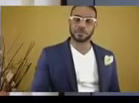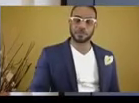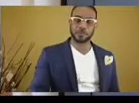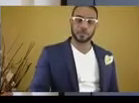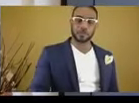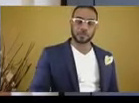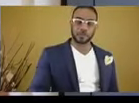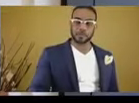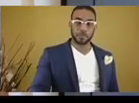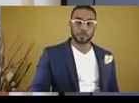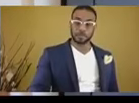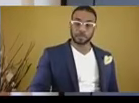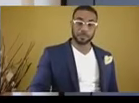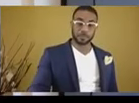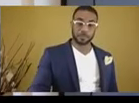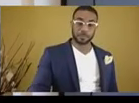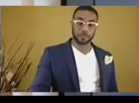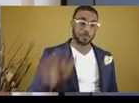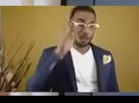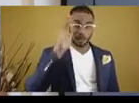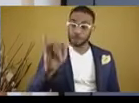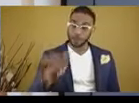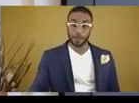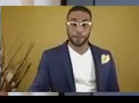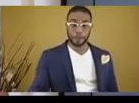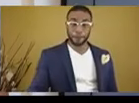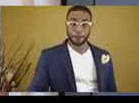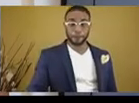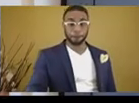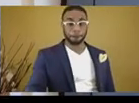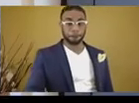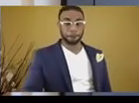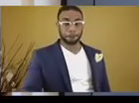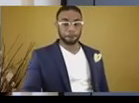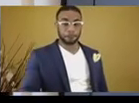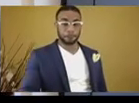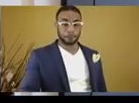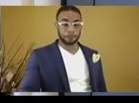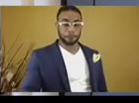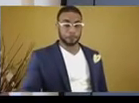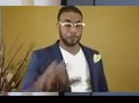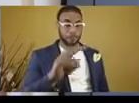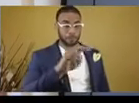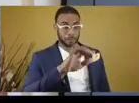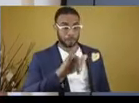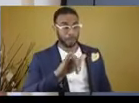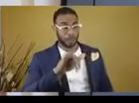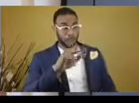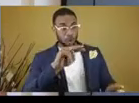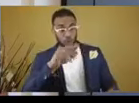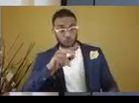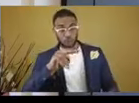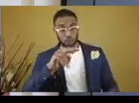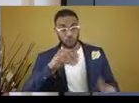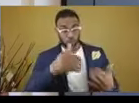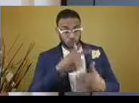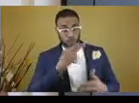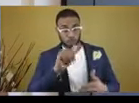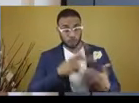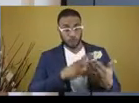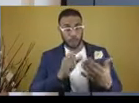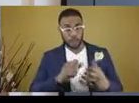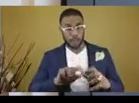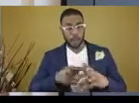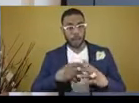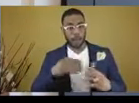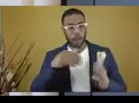I heard that. Insay, I want to bring you in now. New Georgia Project registered and activated millions of new voters, the